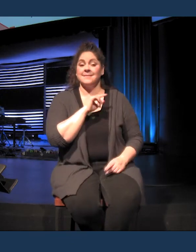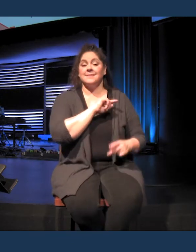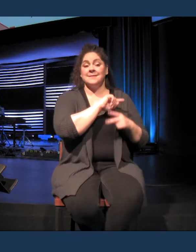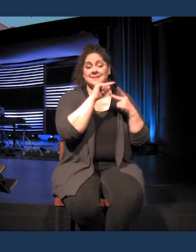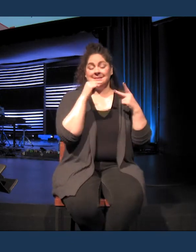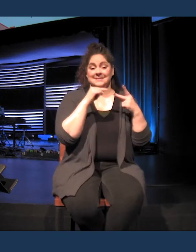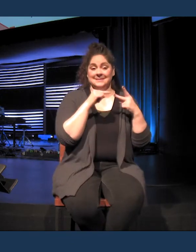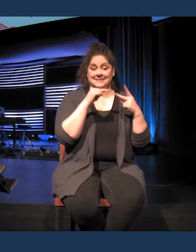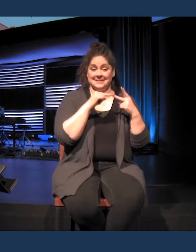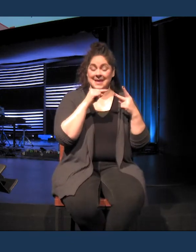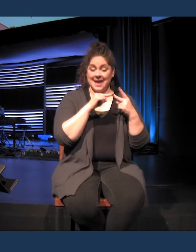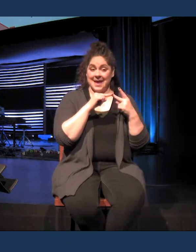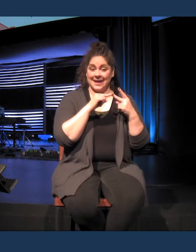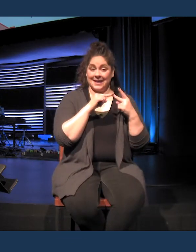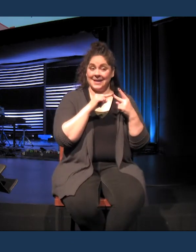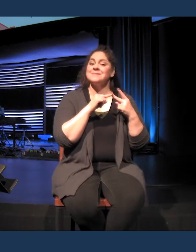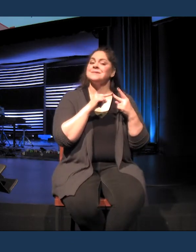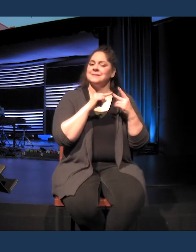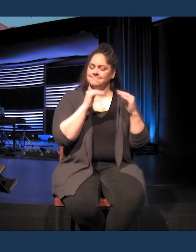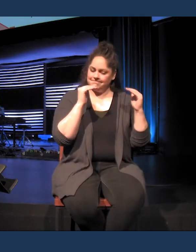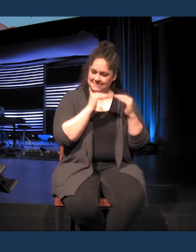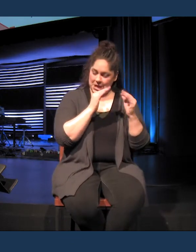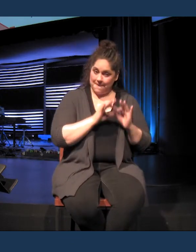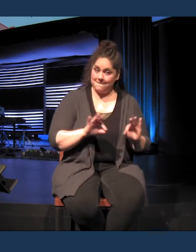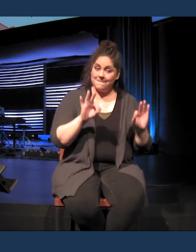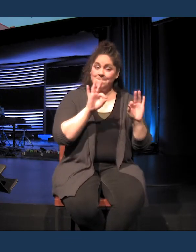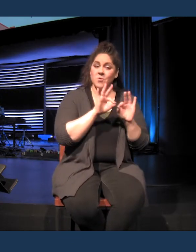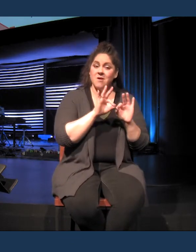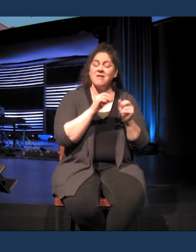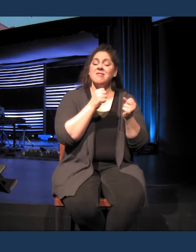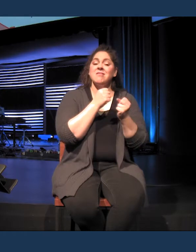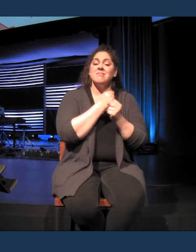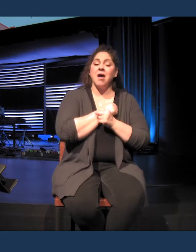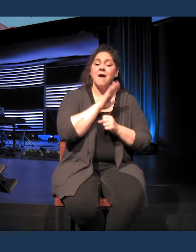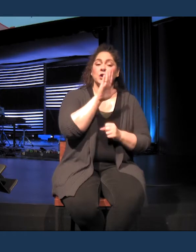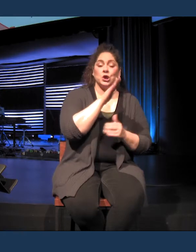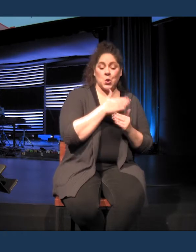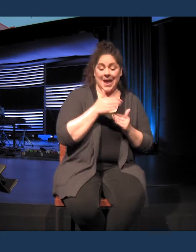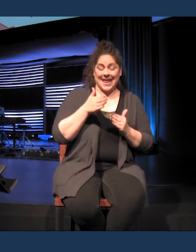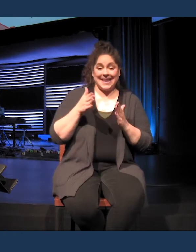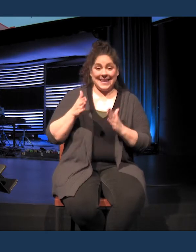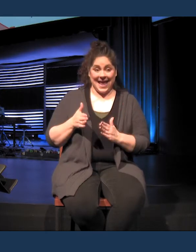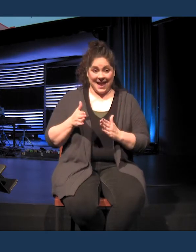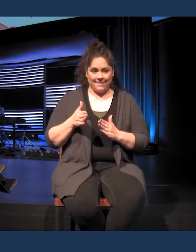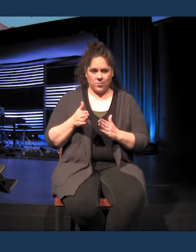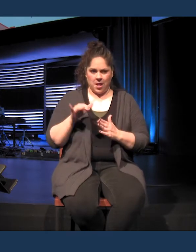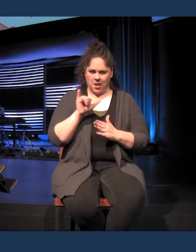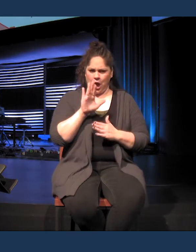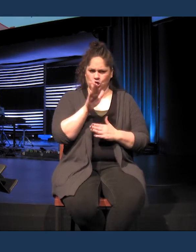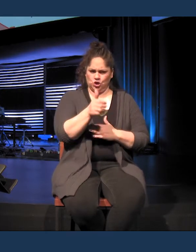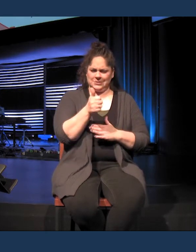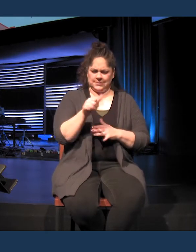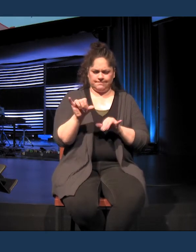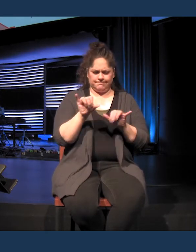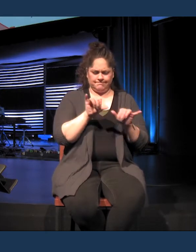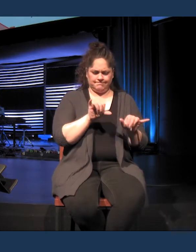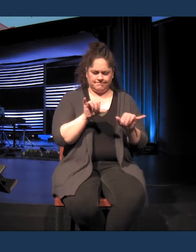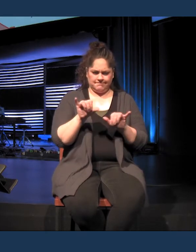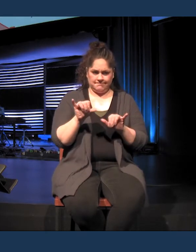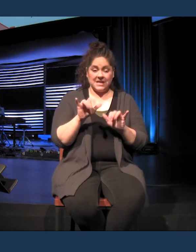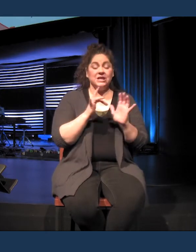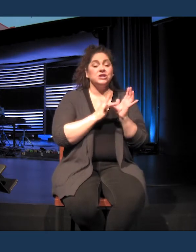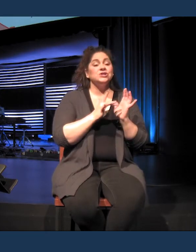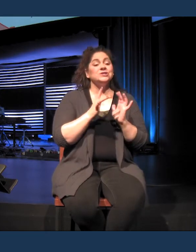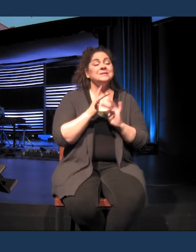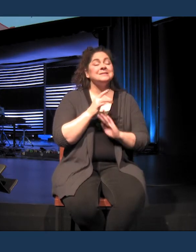is equally important. Love your neighbor as yourself. And then Jesus said,